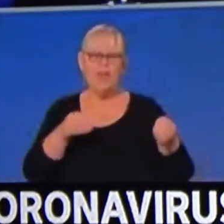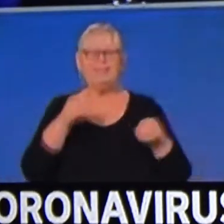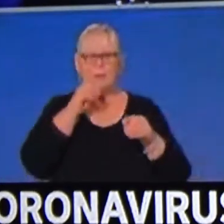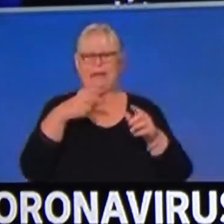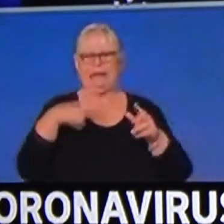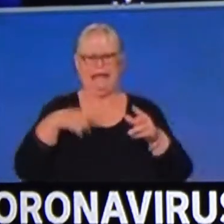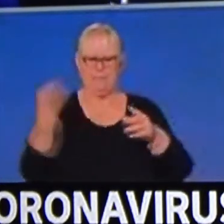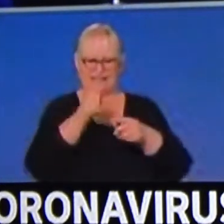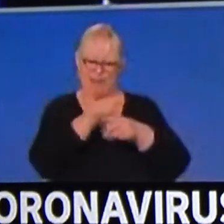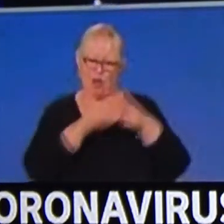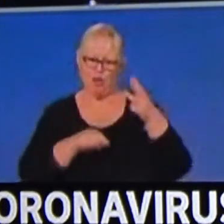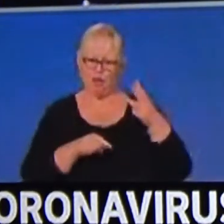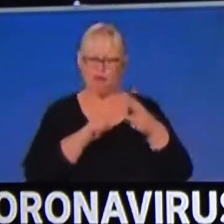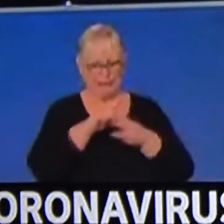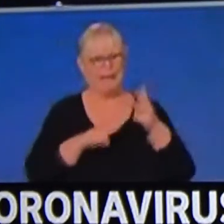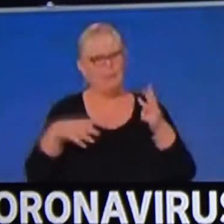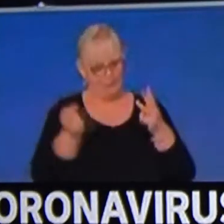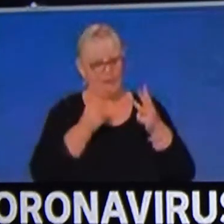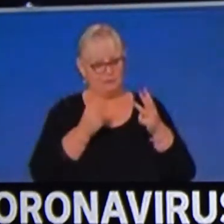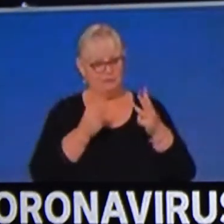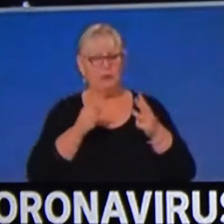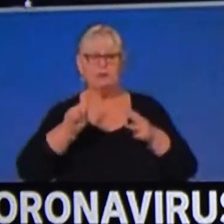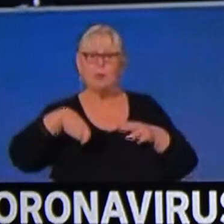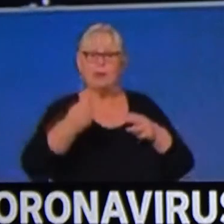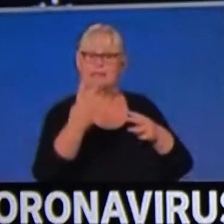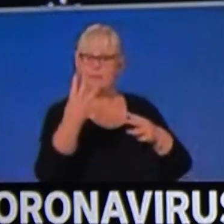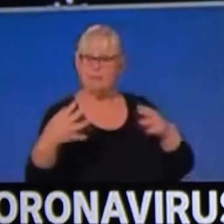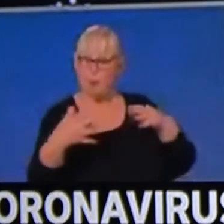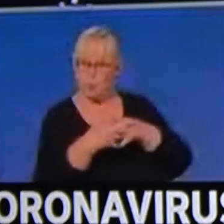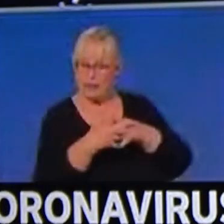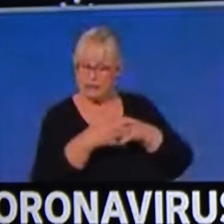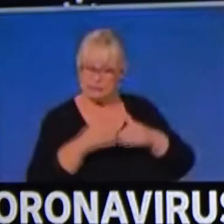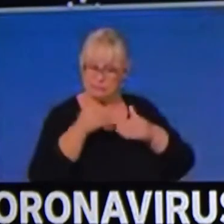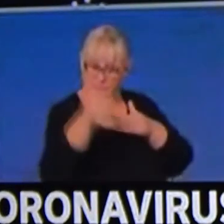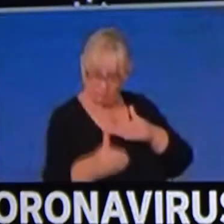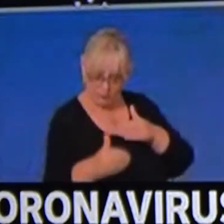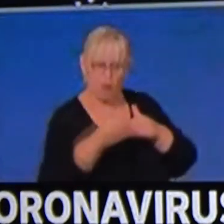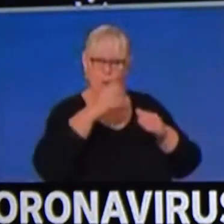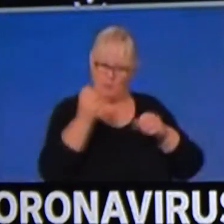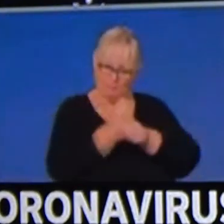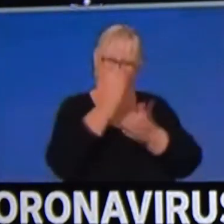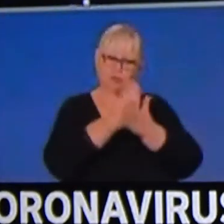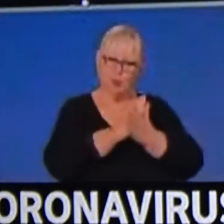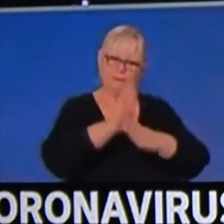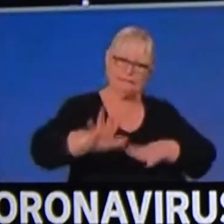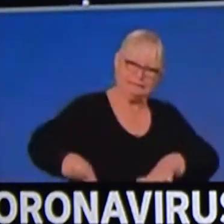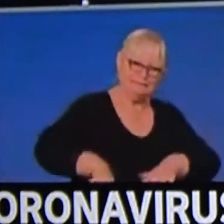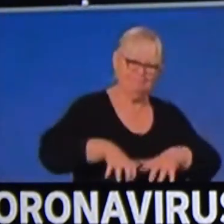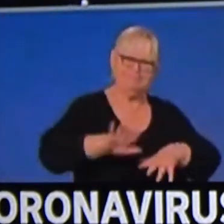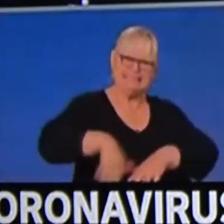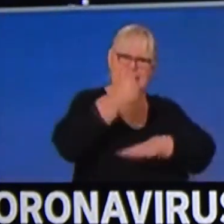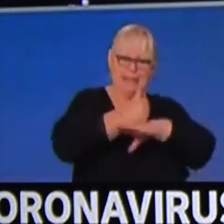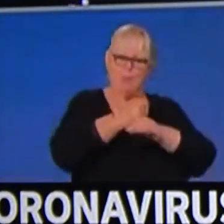agreed today that we will use the next 4 weeks to ensure that we can get these in place. And the